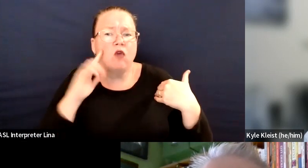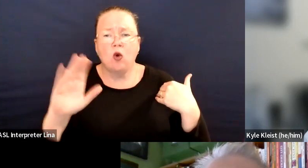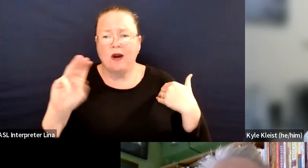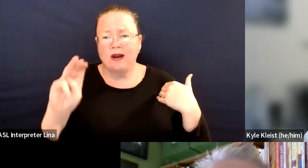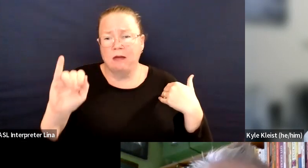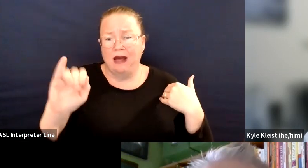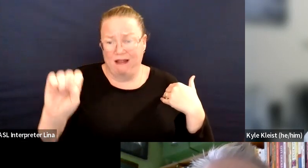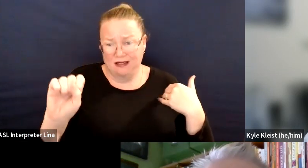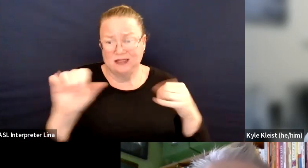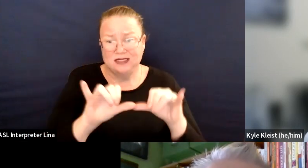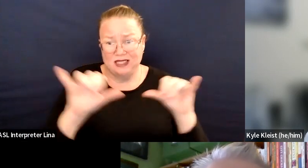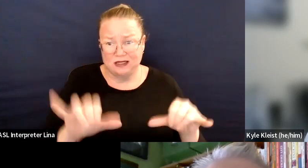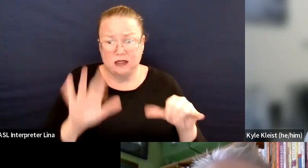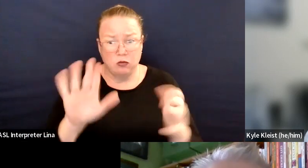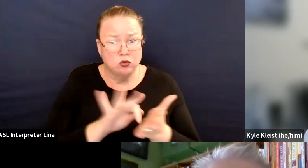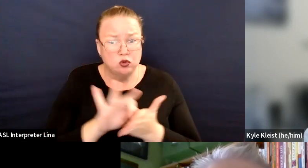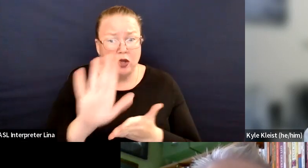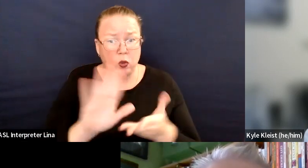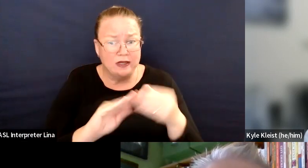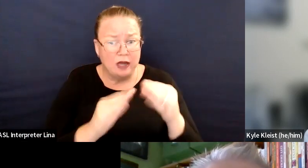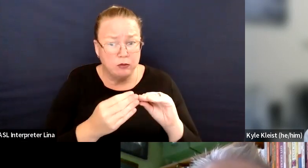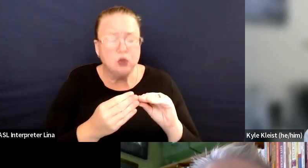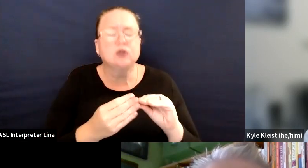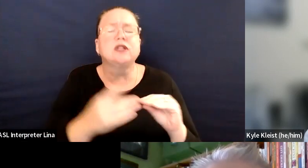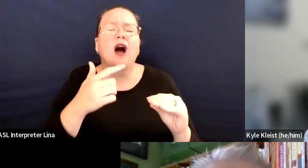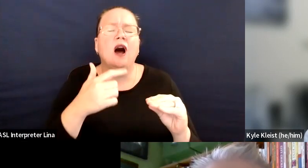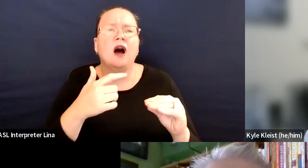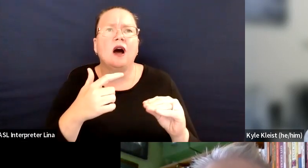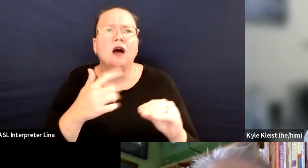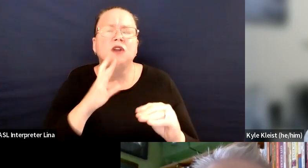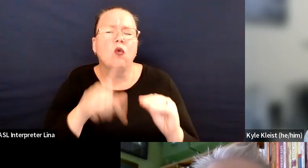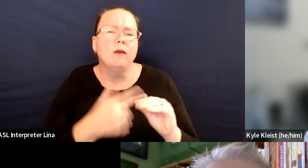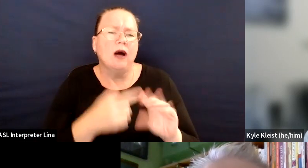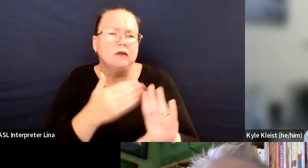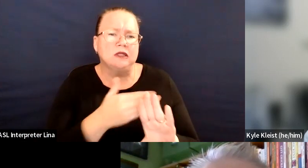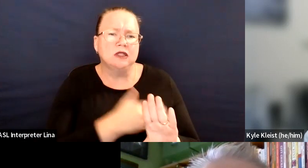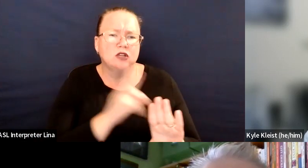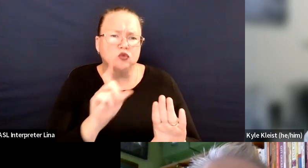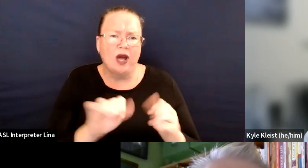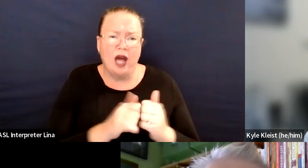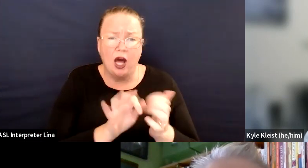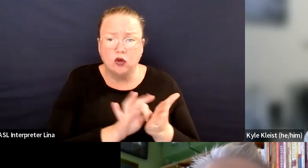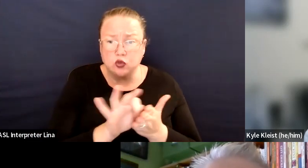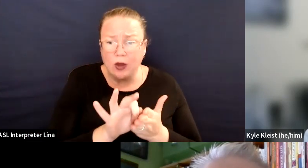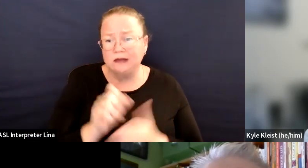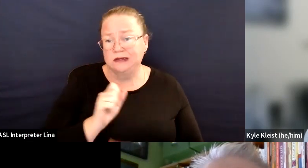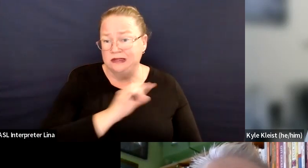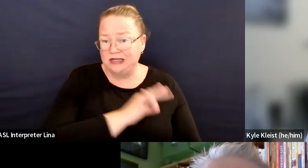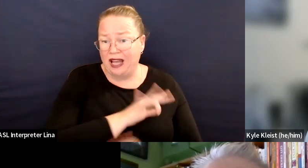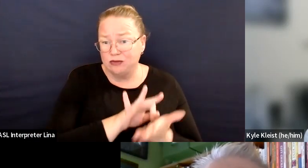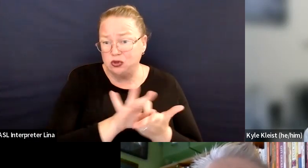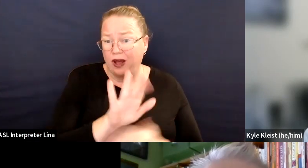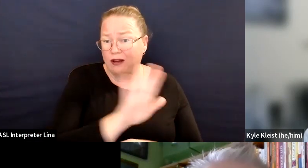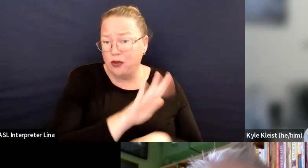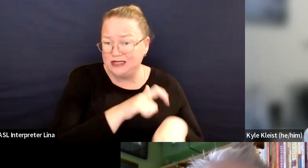MIS system and you're tracking your numbers, going to that last question, how do you track? Are you having staff track their